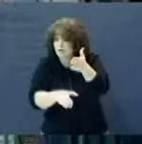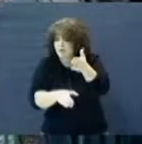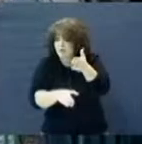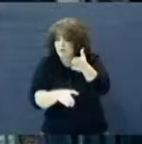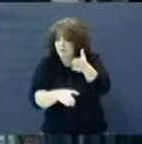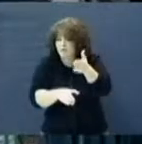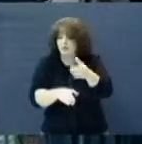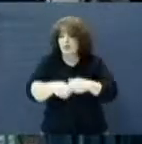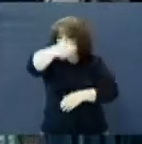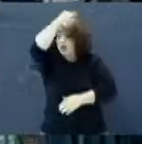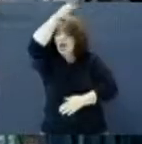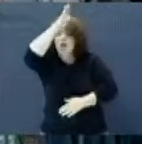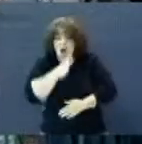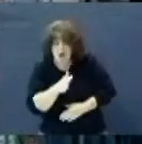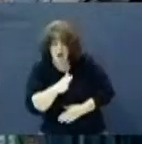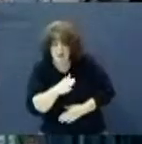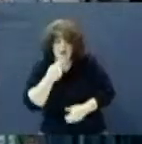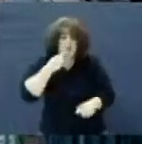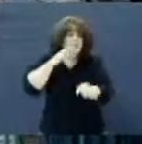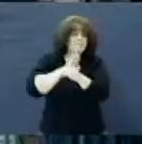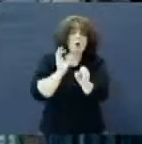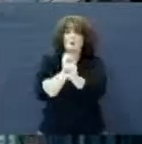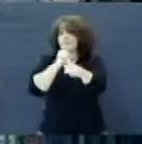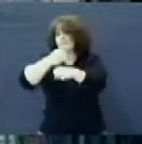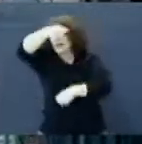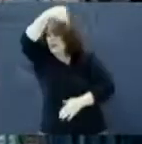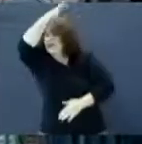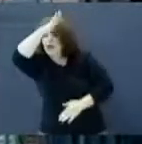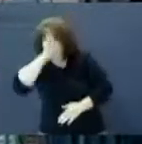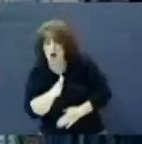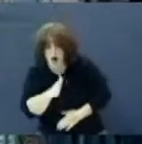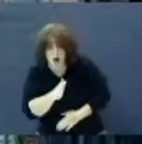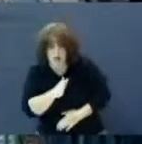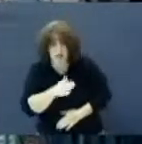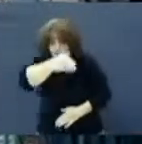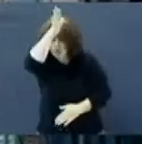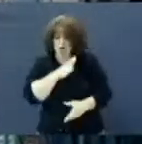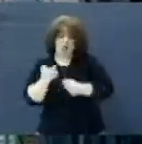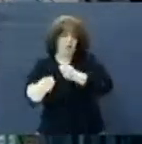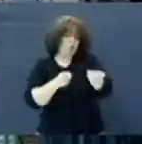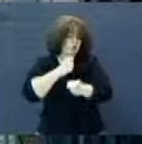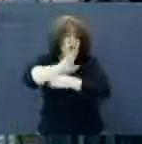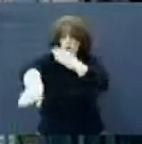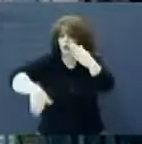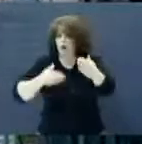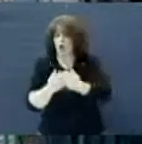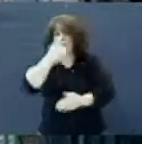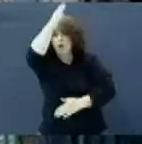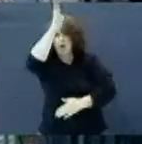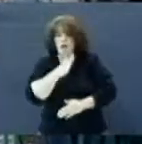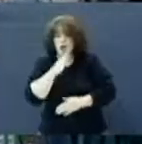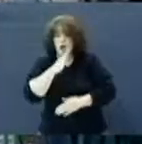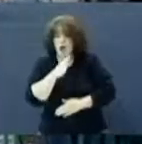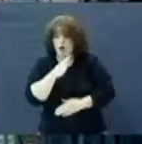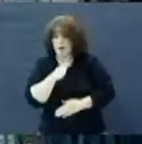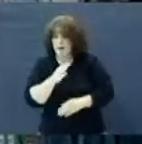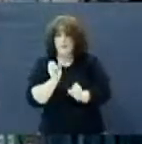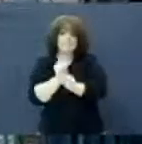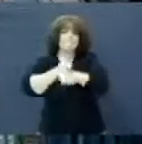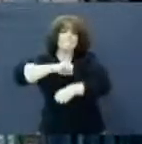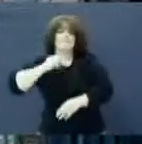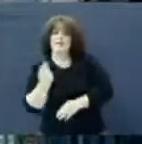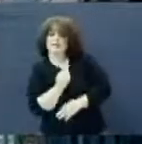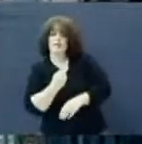the covenant-making God, the God who's over it all, the God that controls it all, the God that made us with his finger, the God that